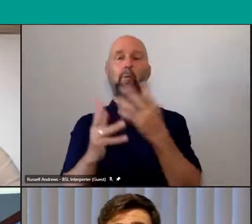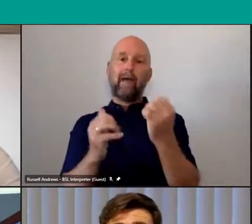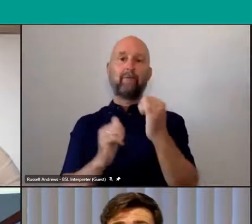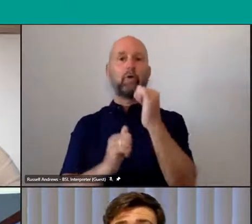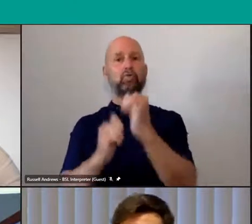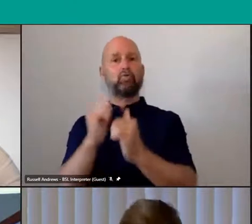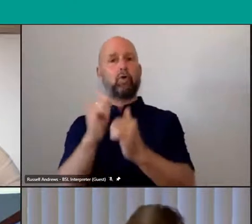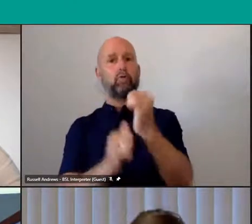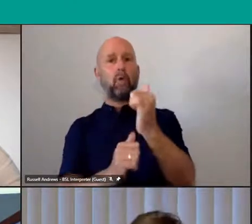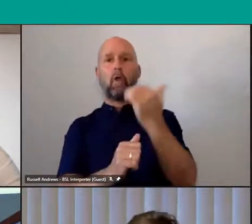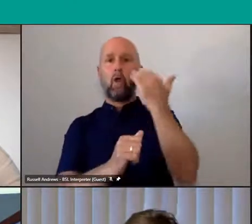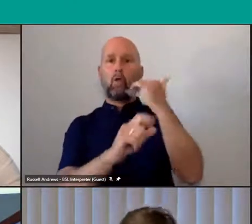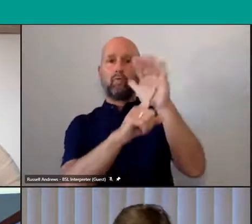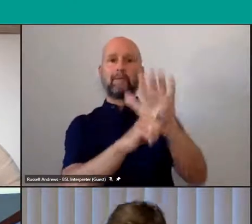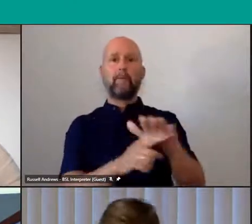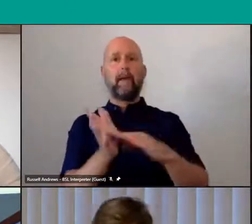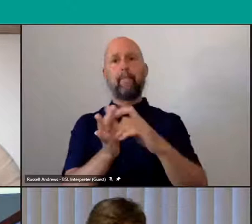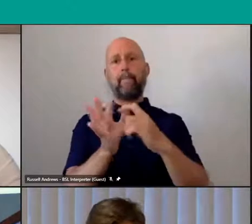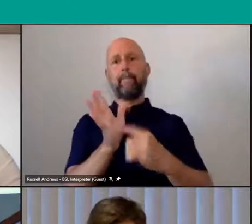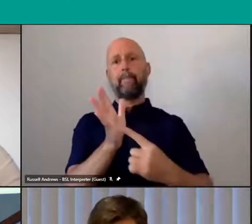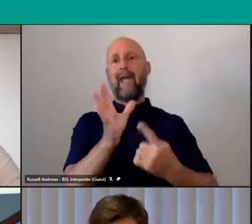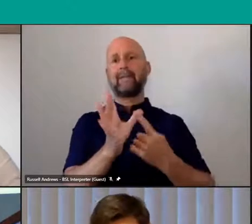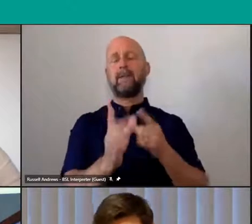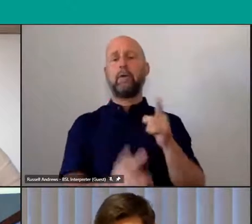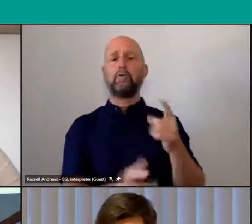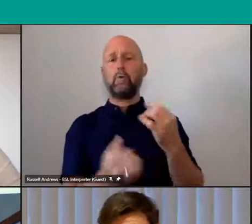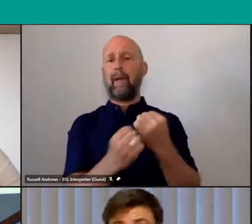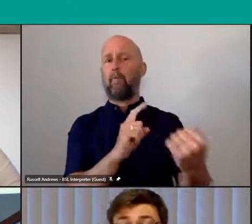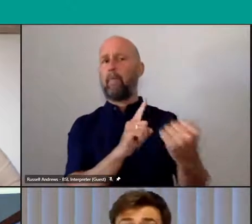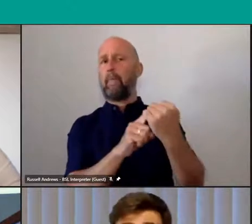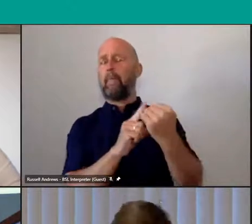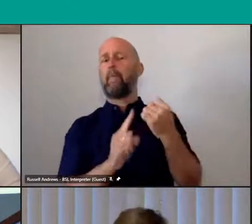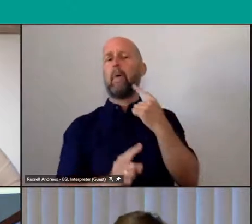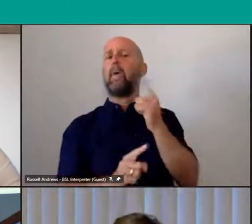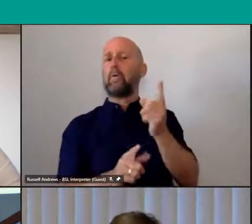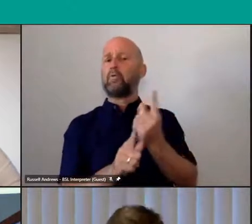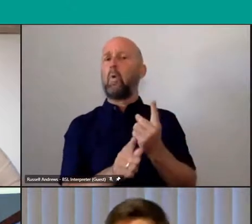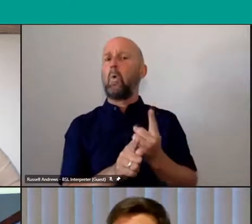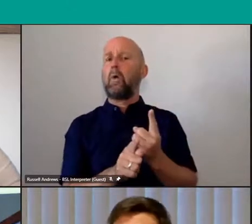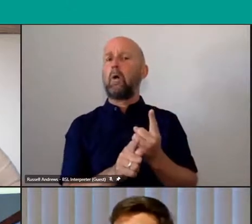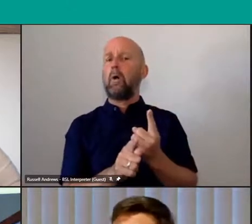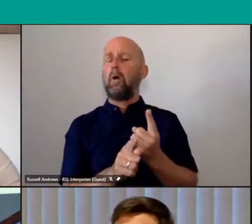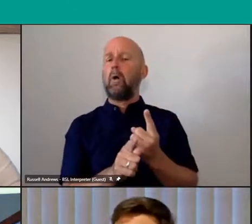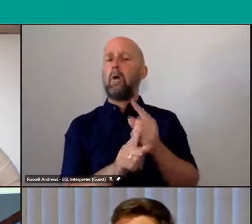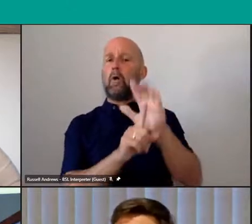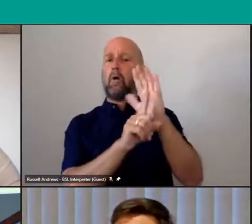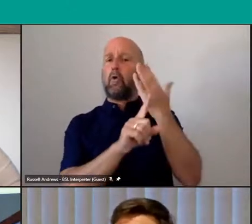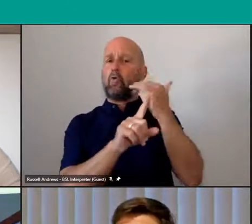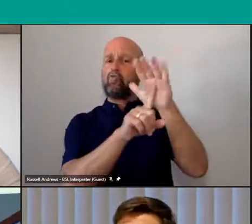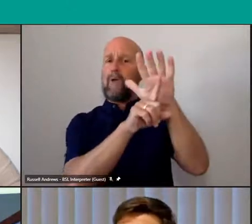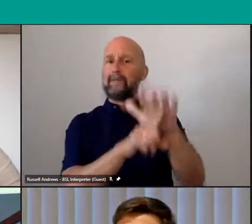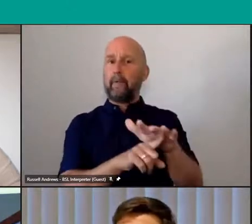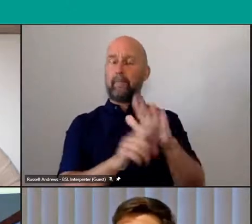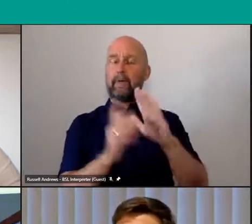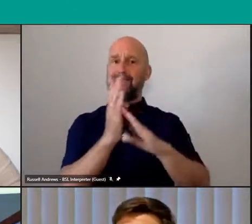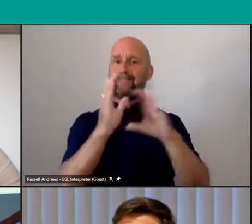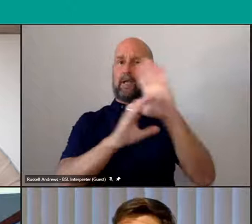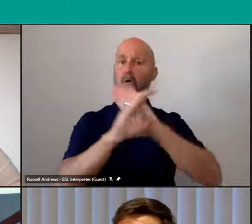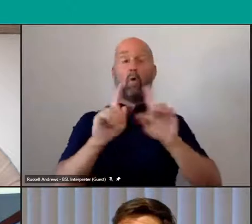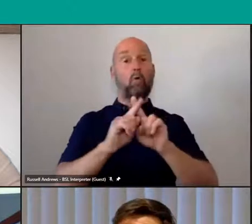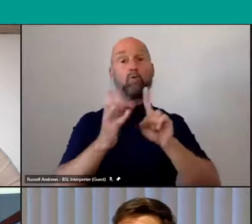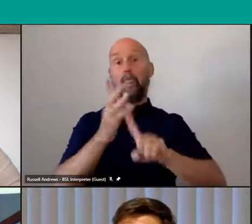that Miatta spoke so powerfully about. The reality is in this city region, but it's true of the rest of the